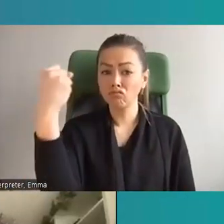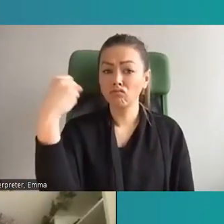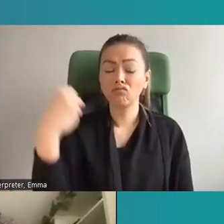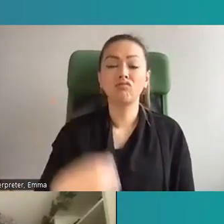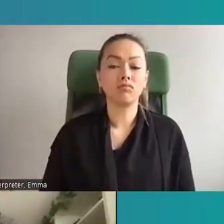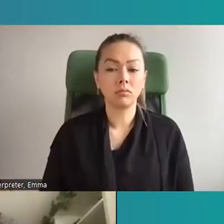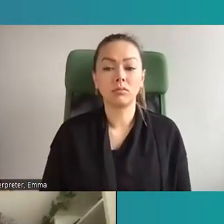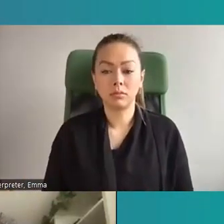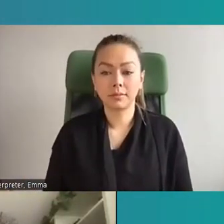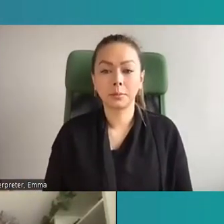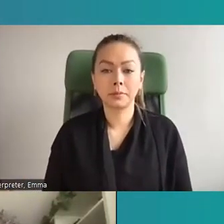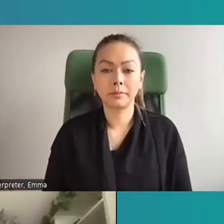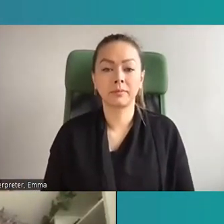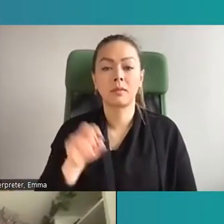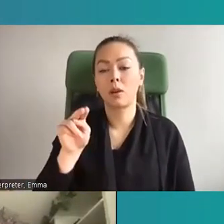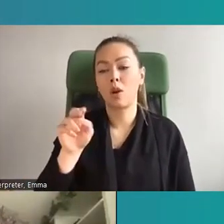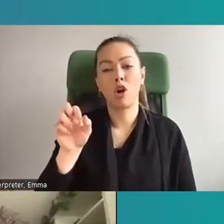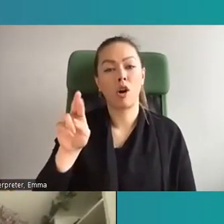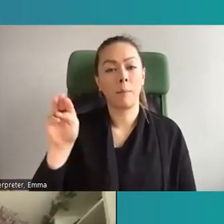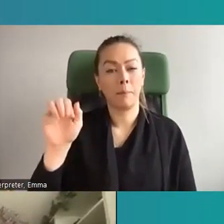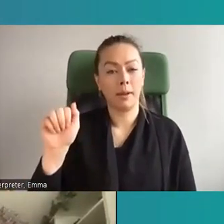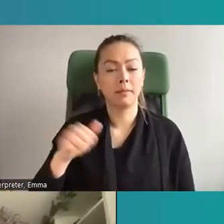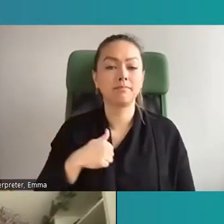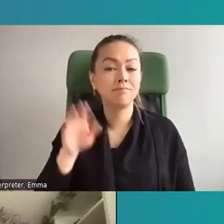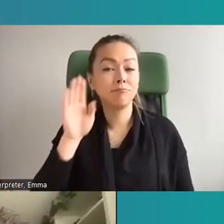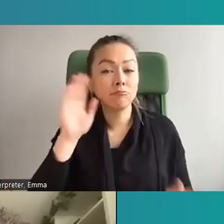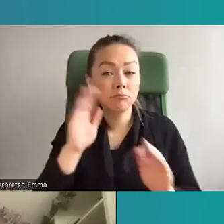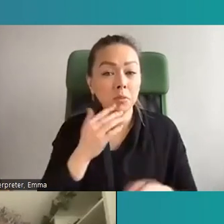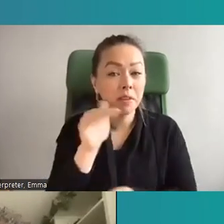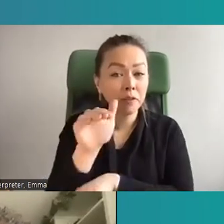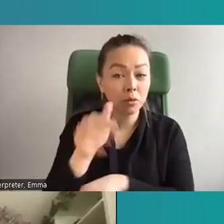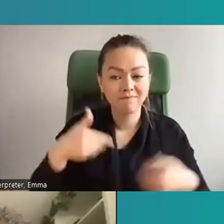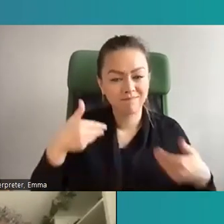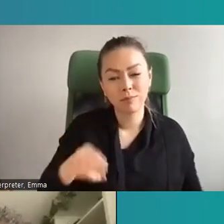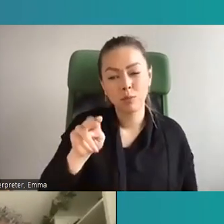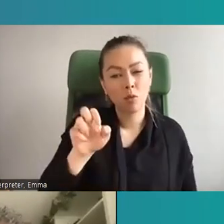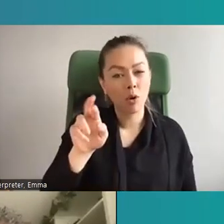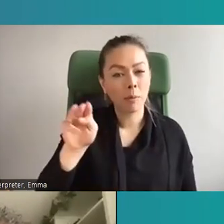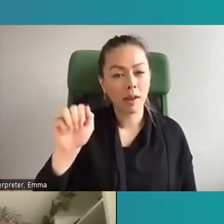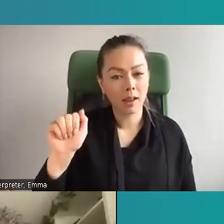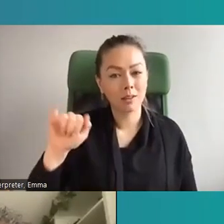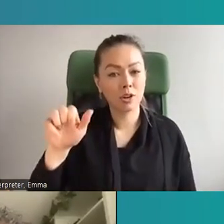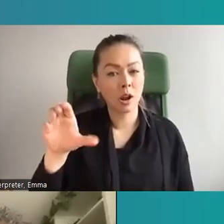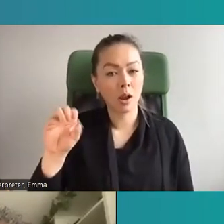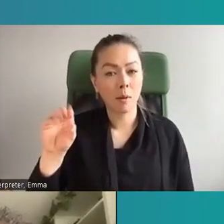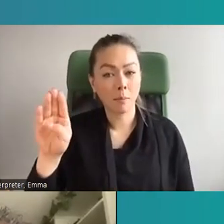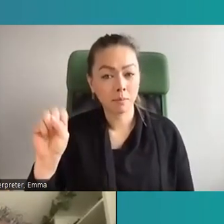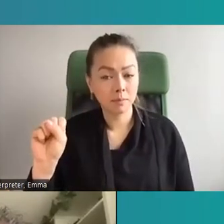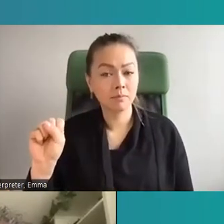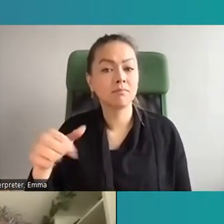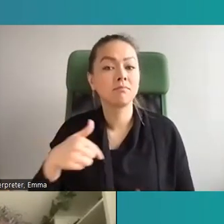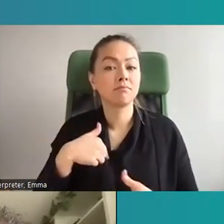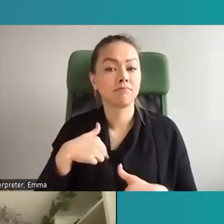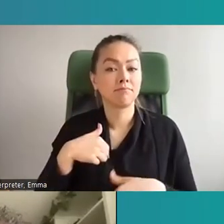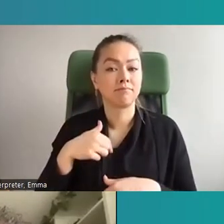All right. Good afternoon, everyone. My name is Norma Jacobs. My Indian name is